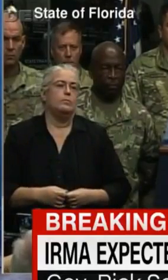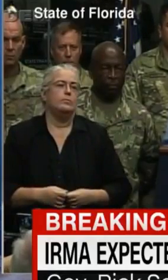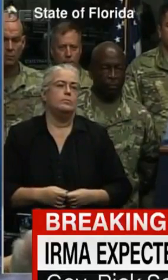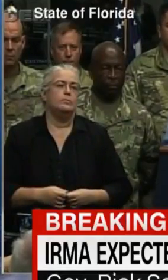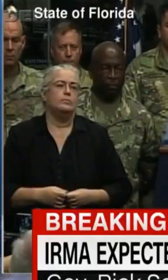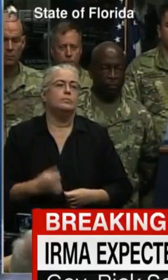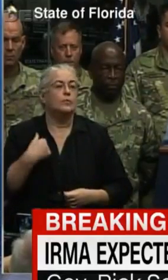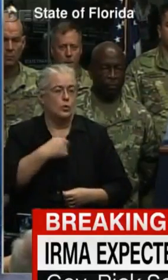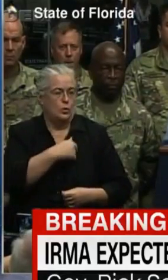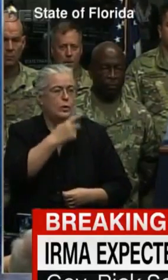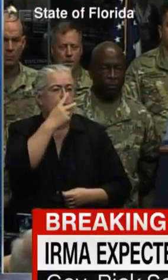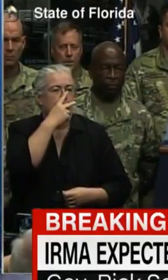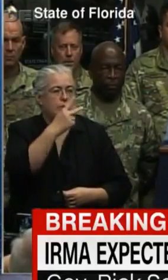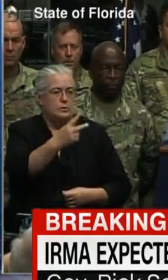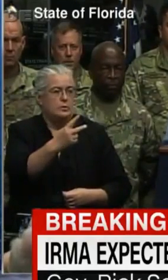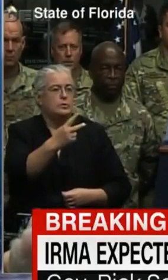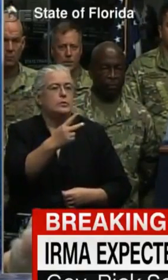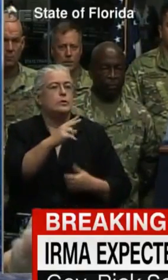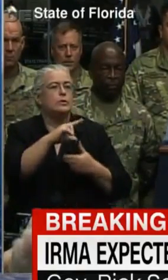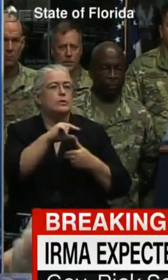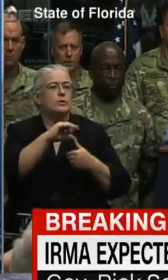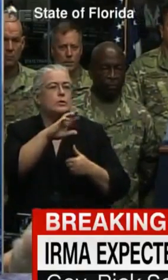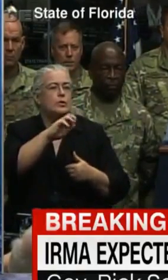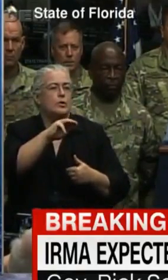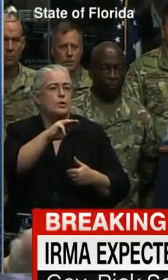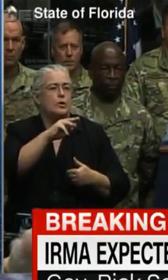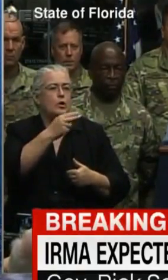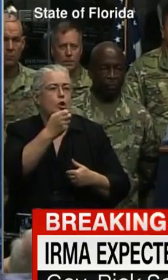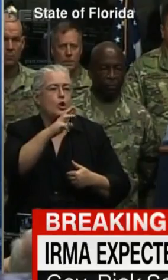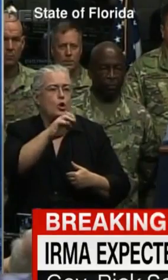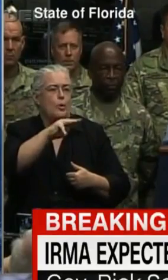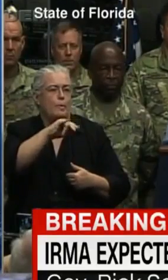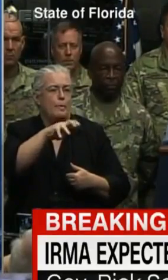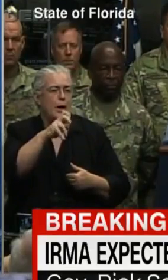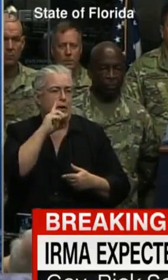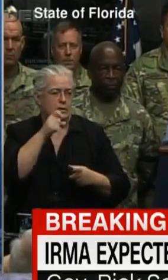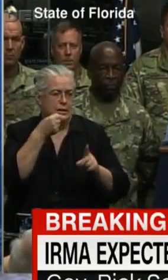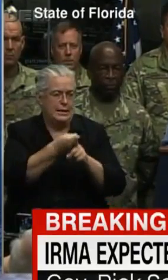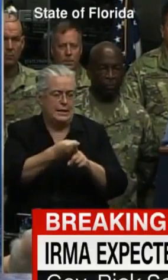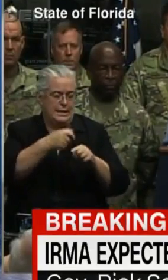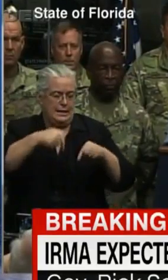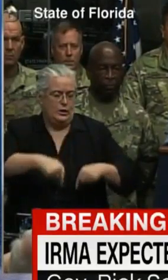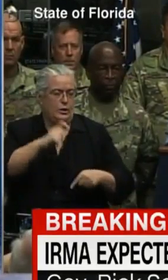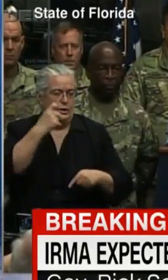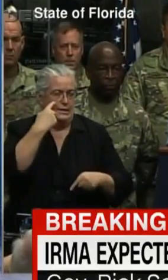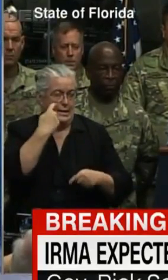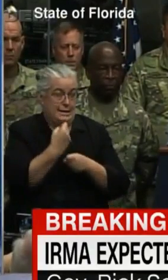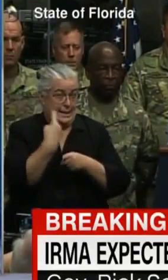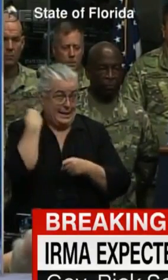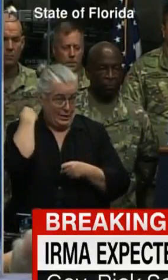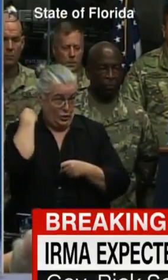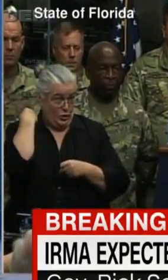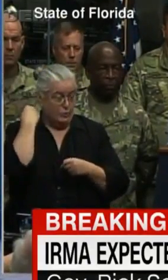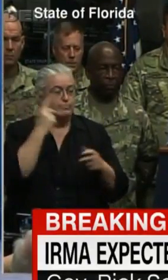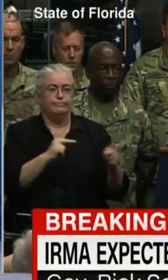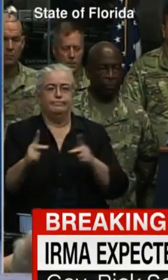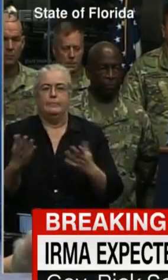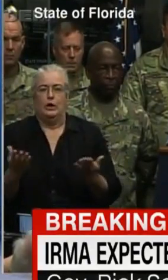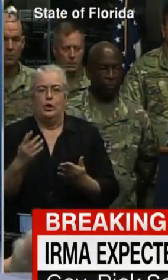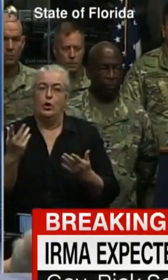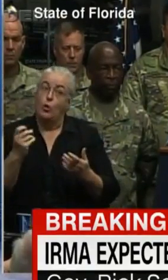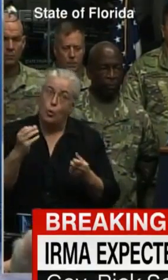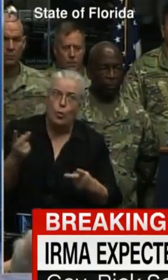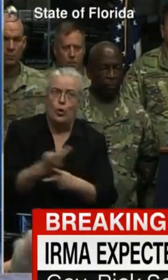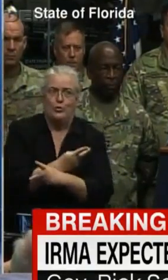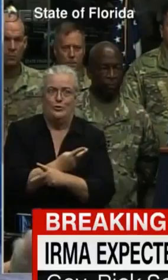We saw what Hurricane Irma did to this community last year, and we could see similar or more severe wind threats from Irma. If you have